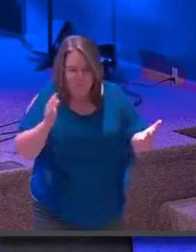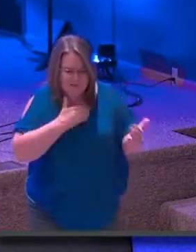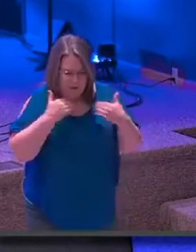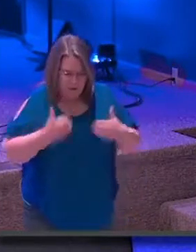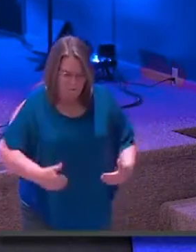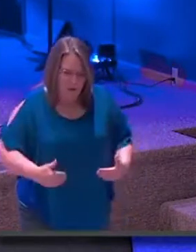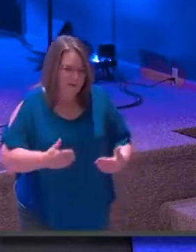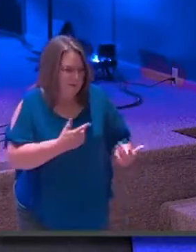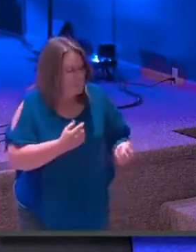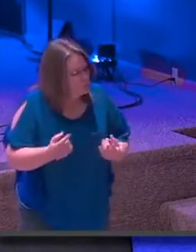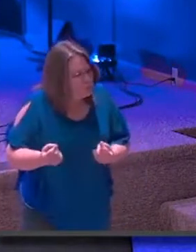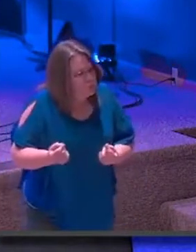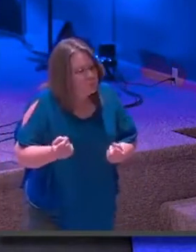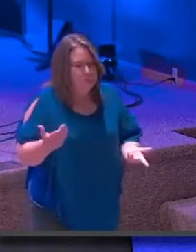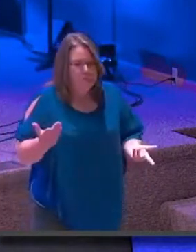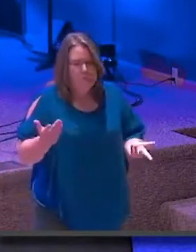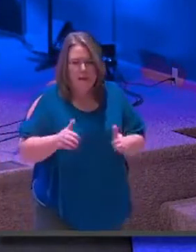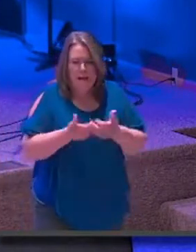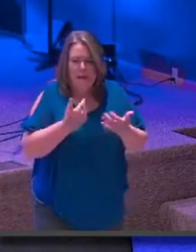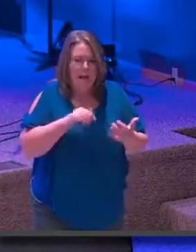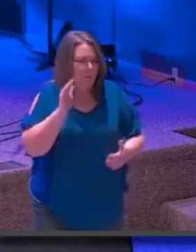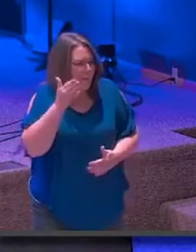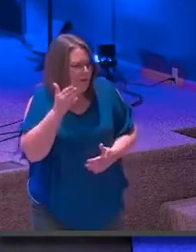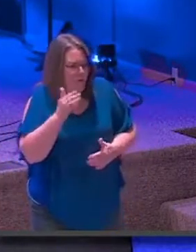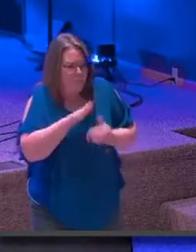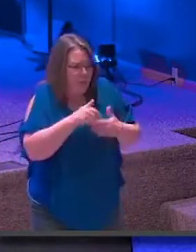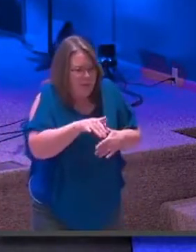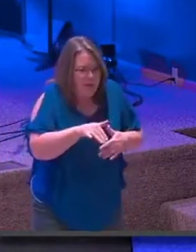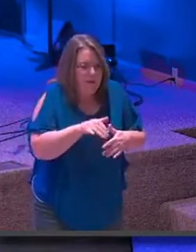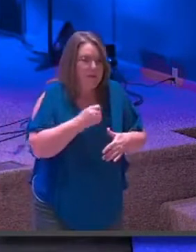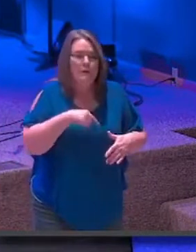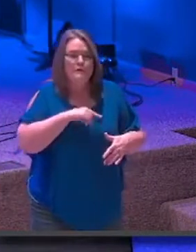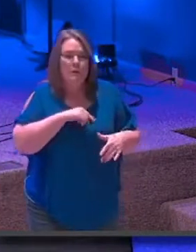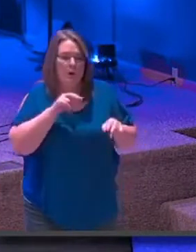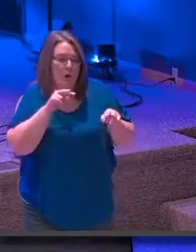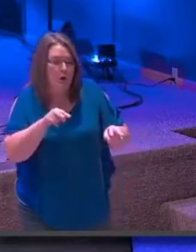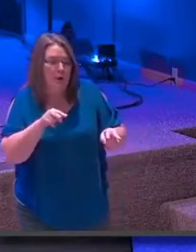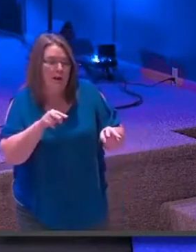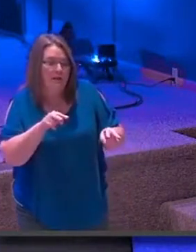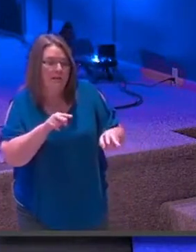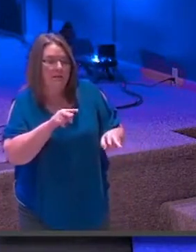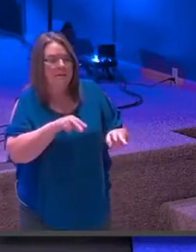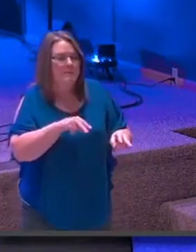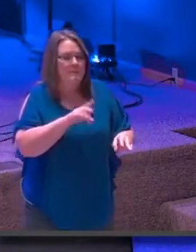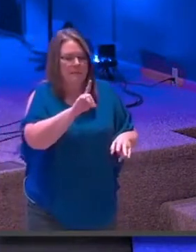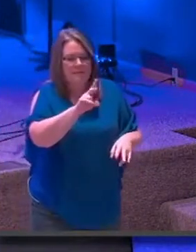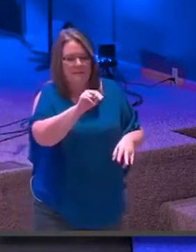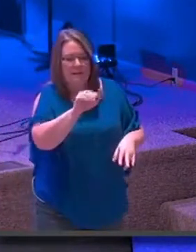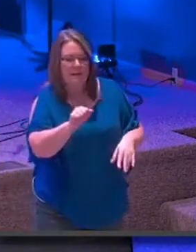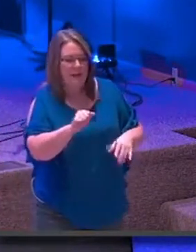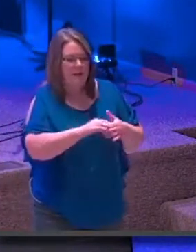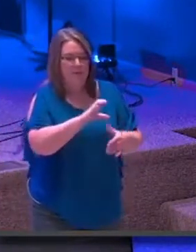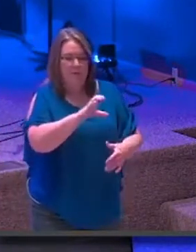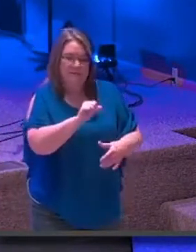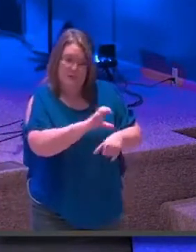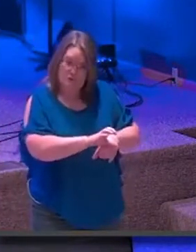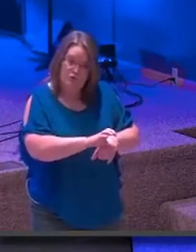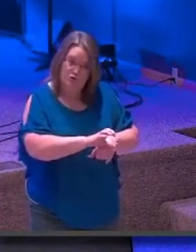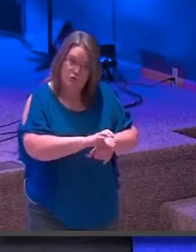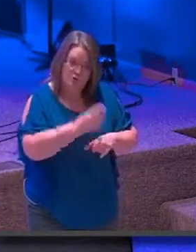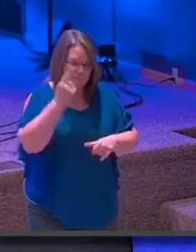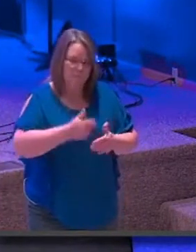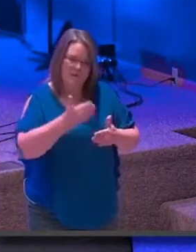do and how we look and so on. And so we're going to look at the DNA of Creekside for the next few